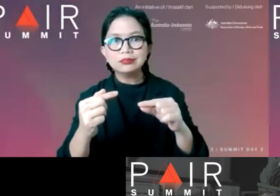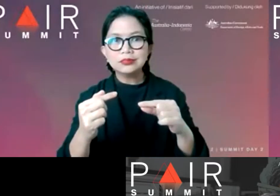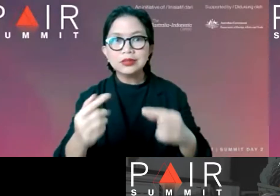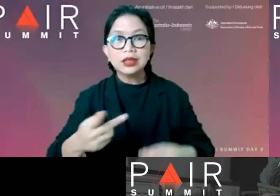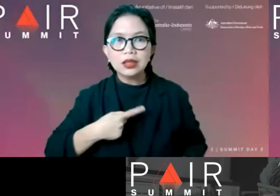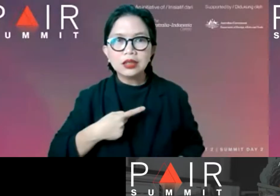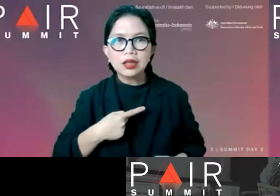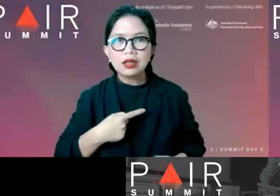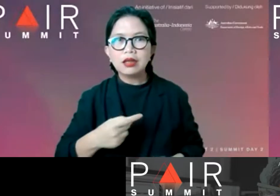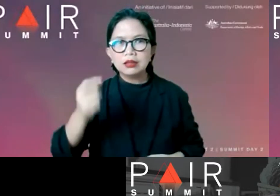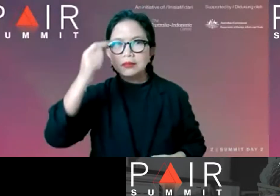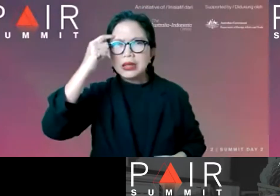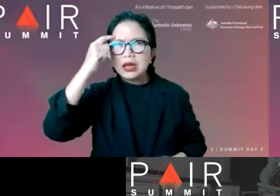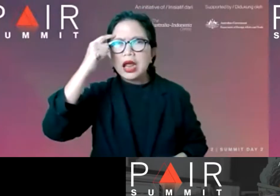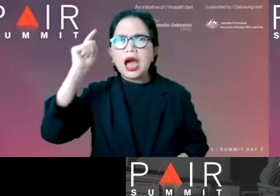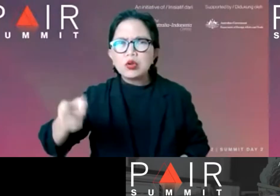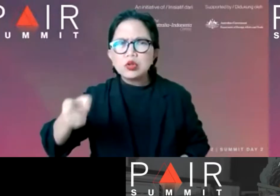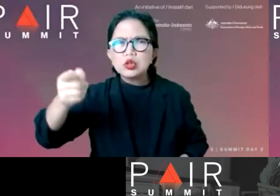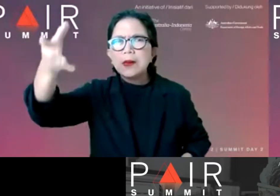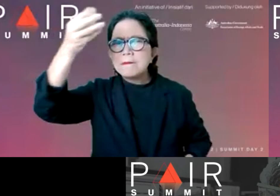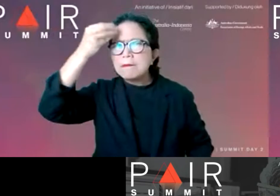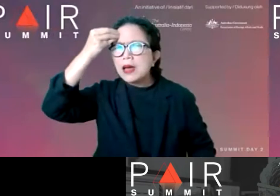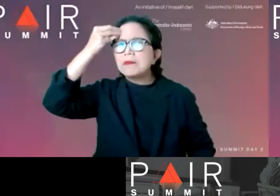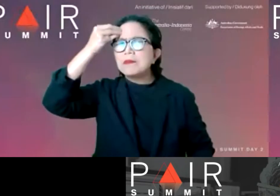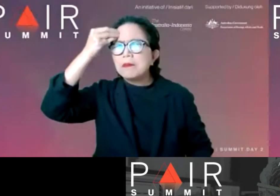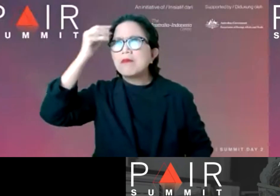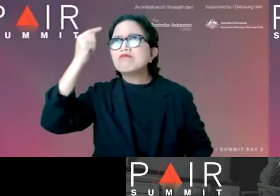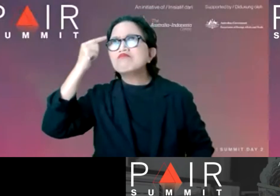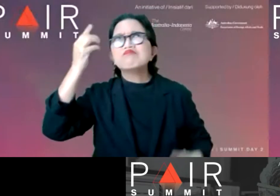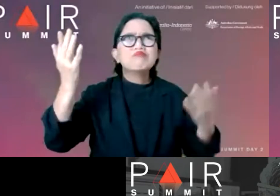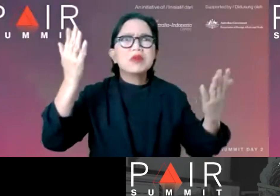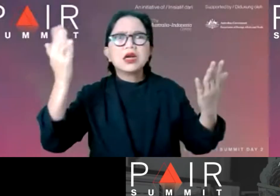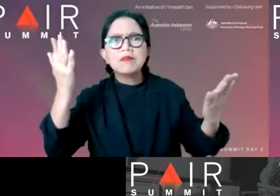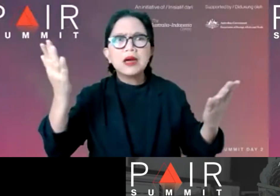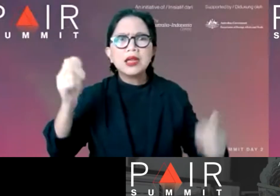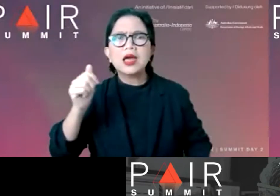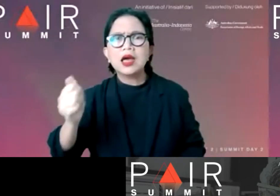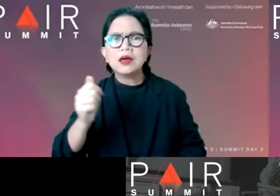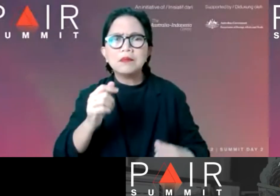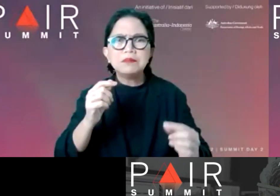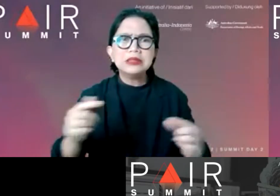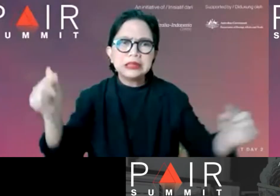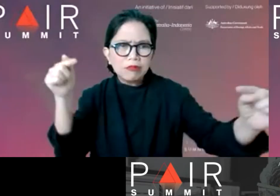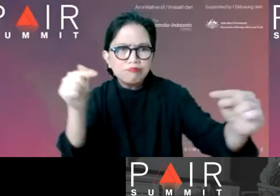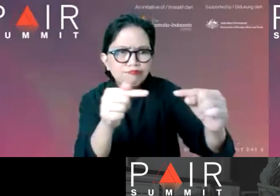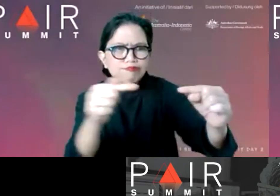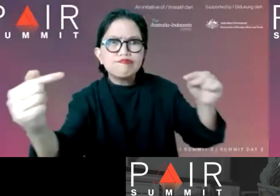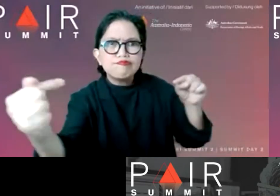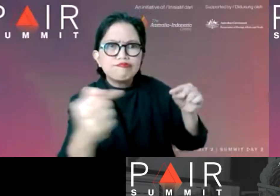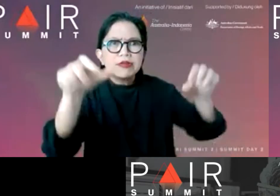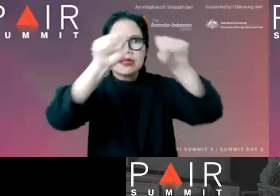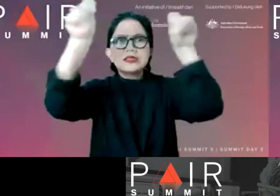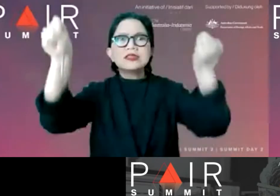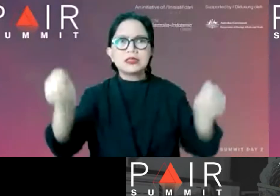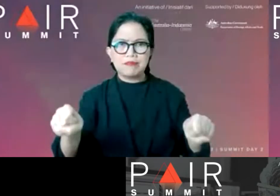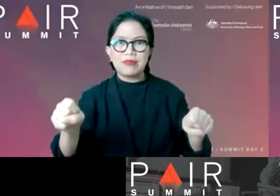and how they can just communicate among the system. And then they said like through the WhatsApp. So this is very informal,